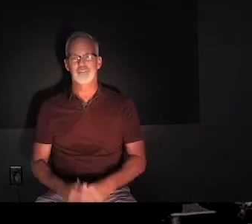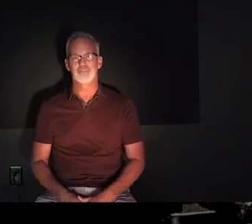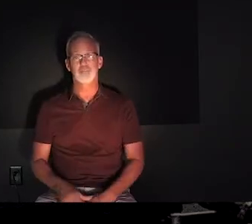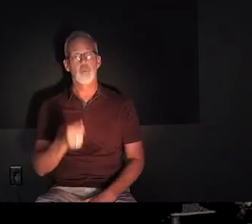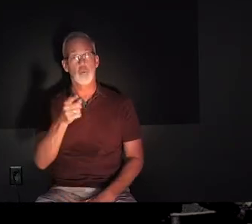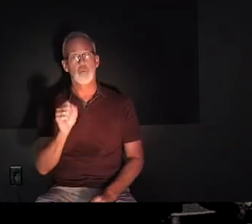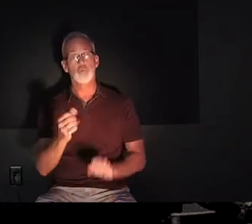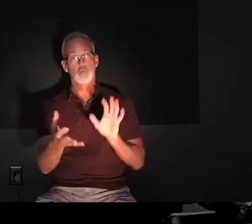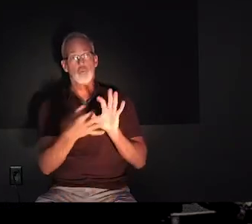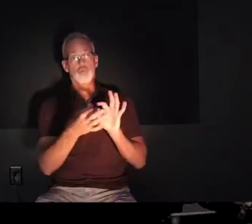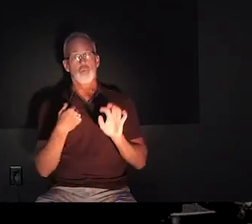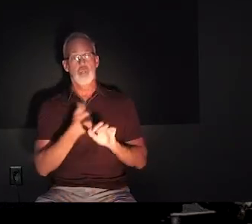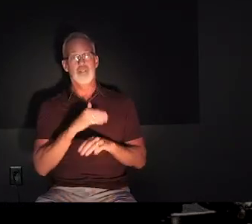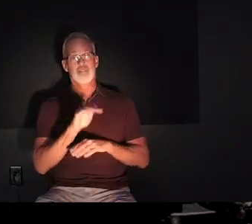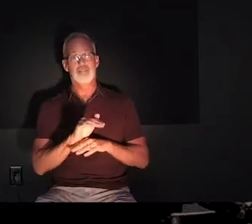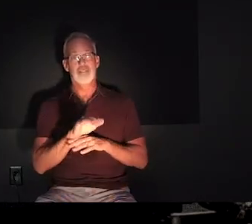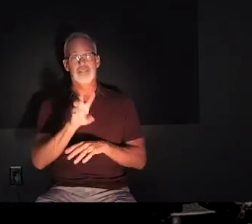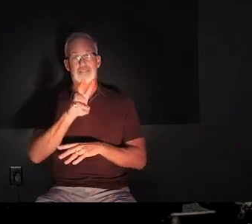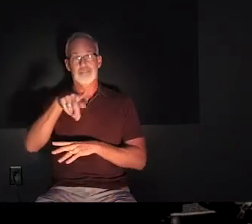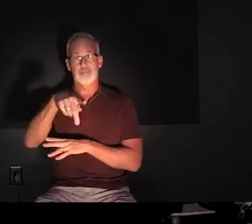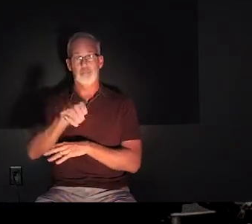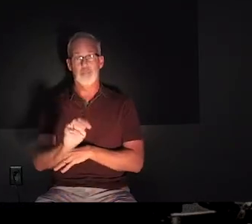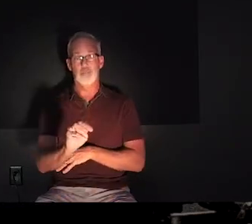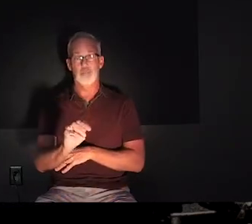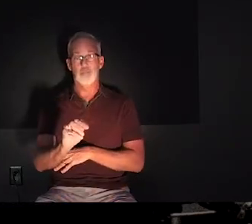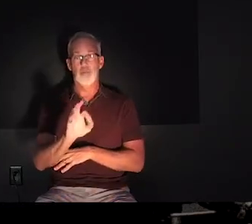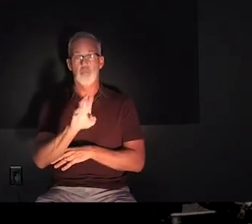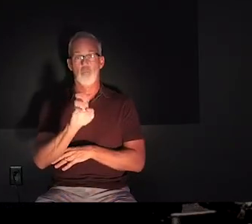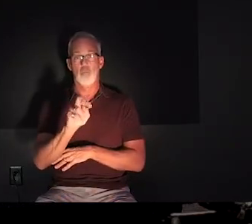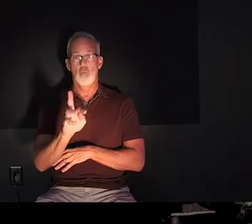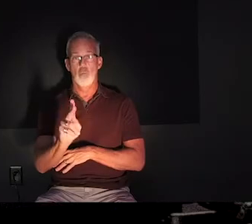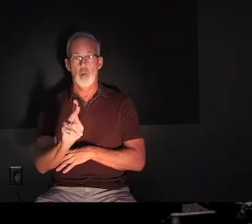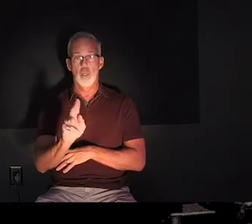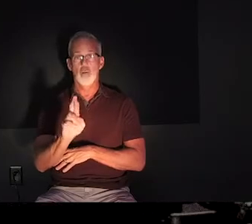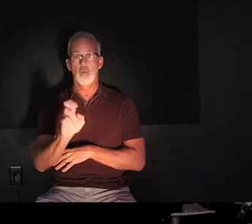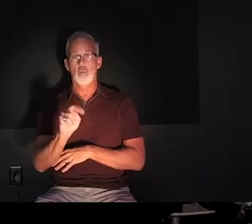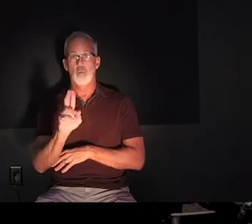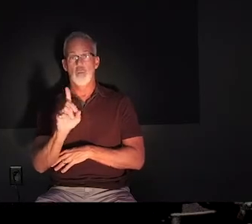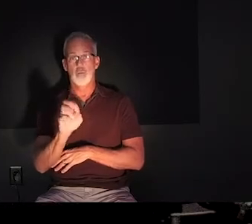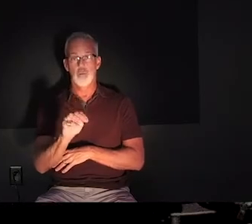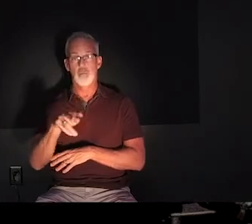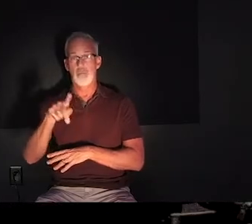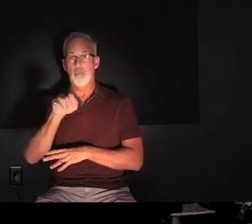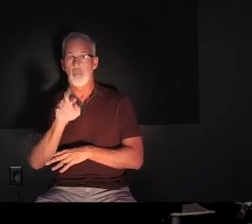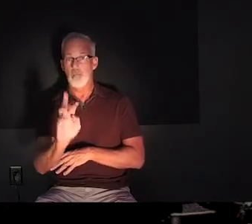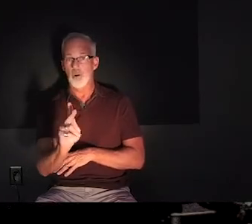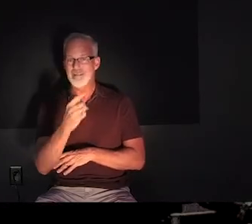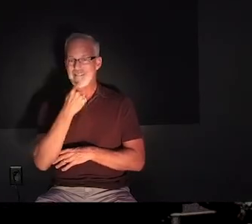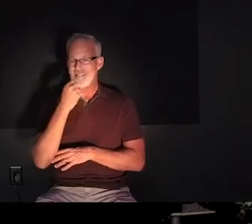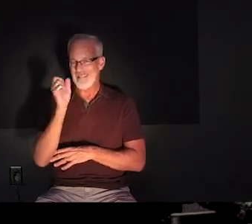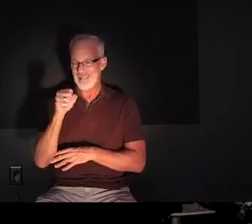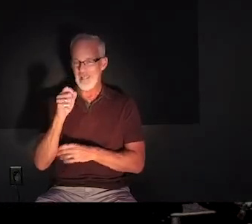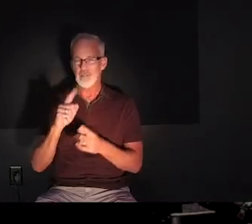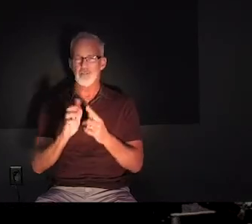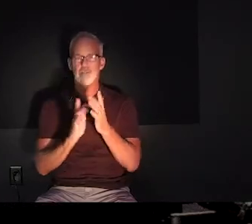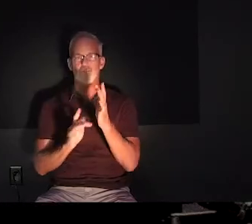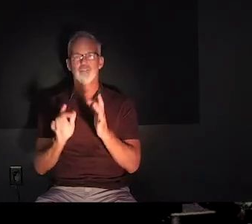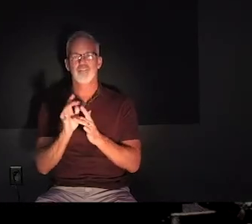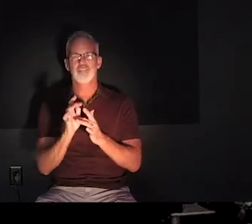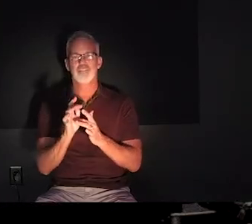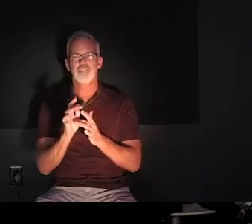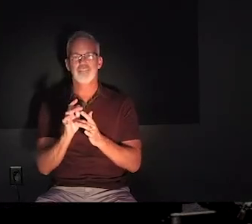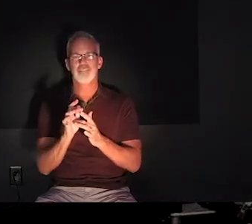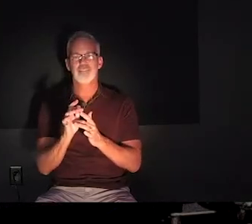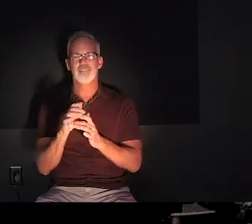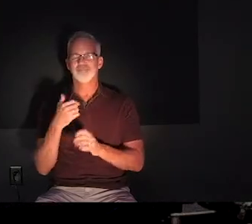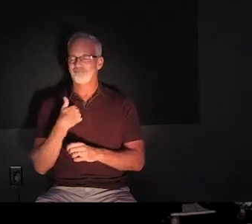tonight, 6 o'clock, Frank Rendon Park, and let's say yes to Jesus, and